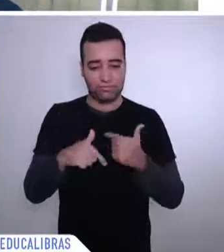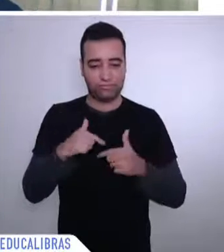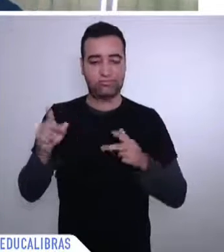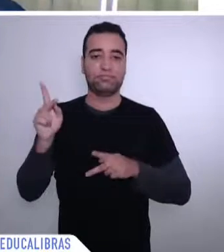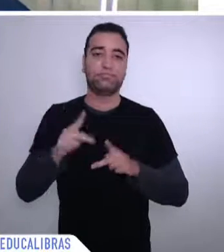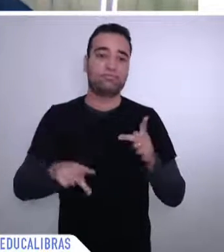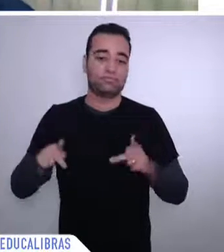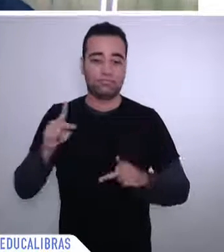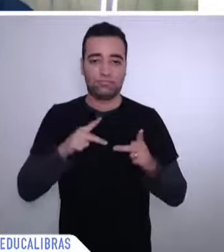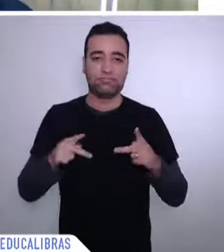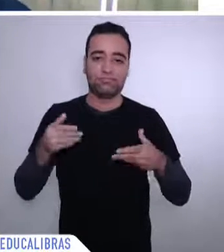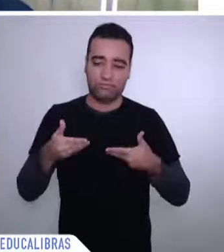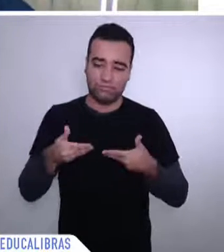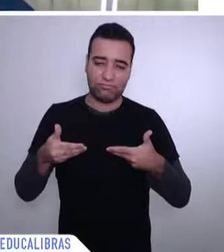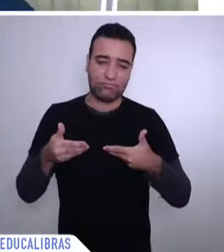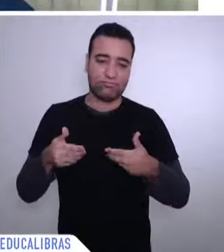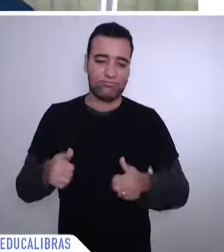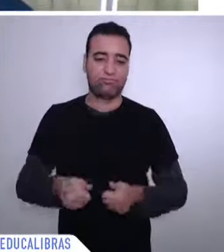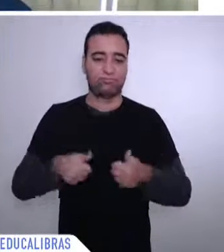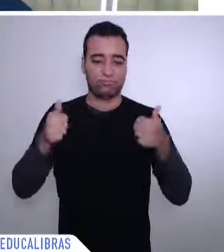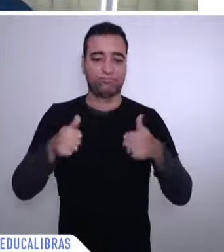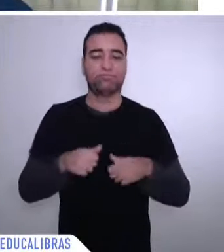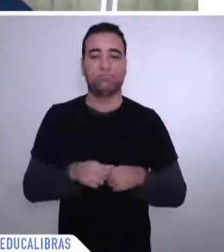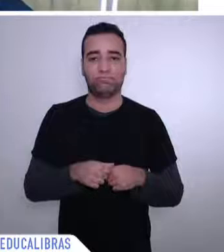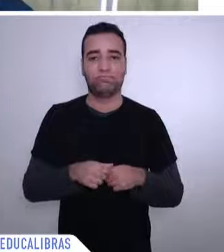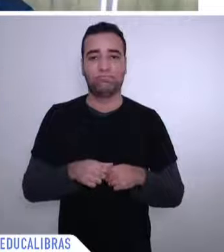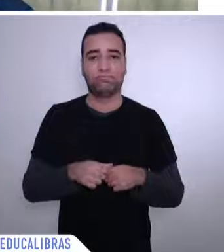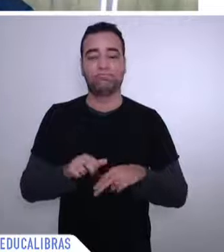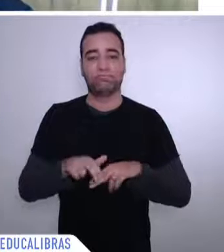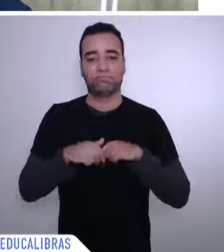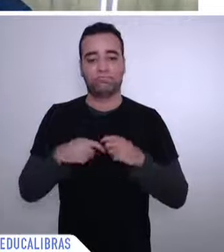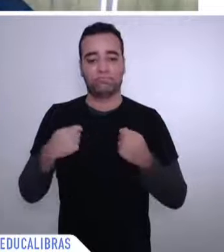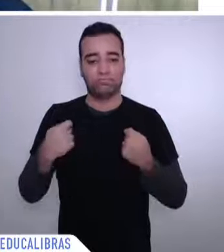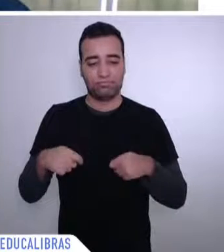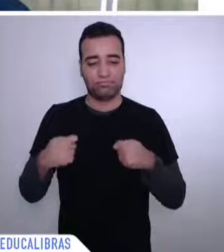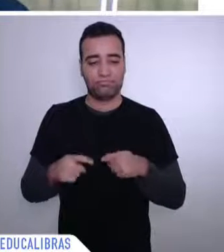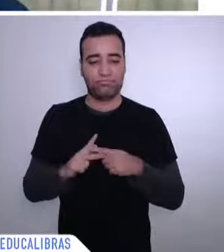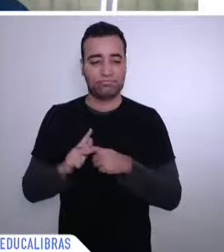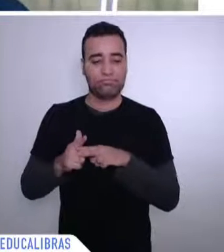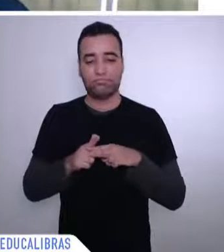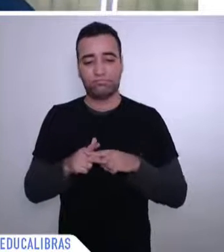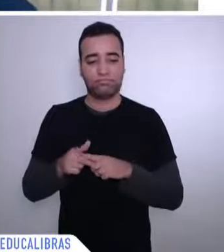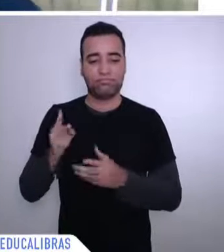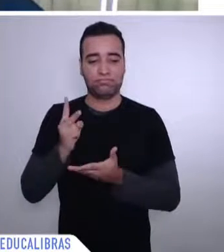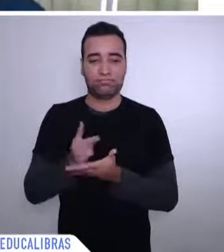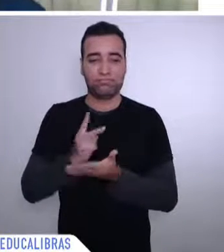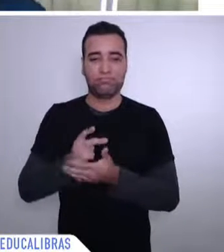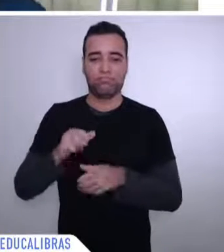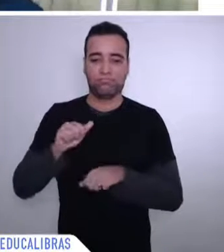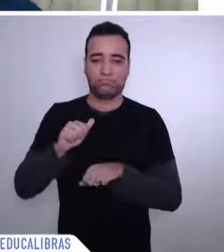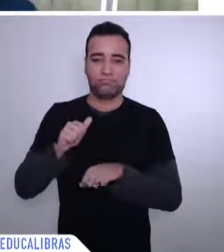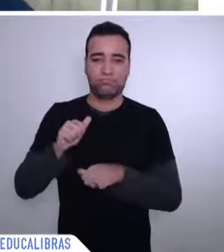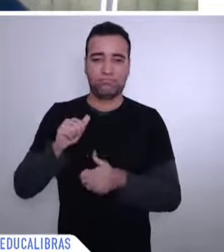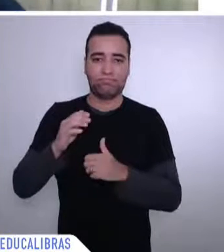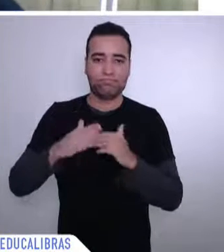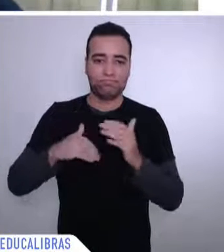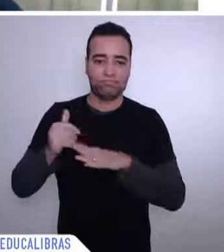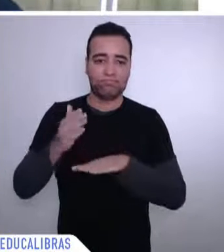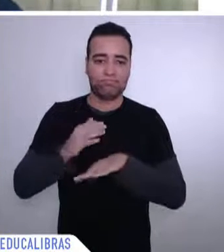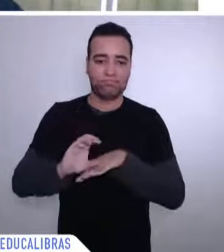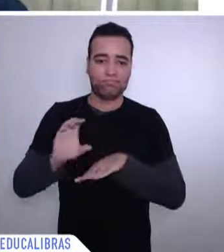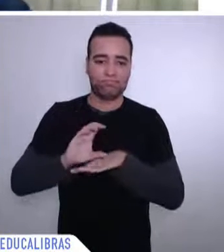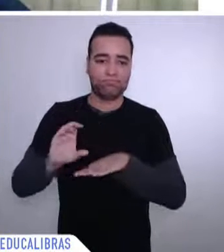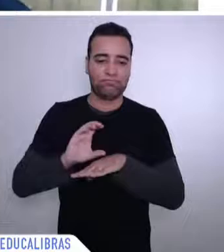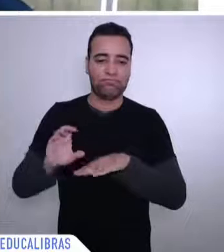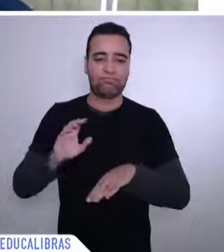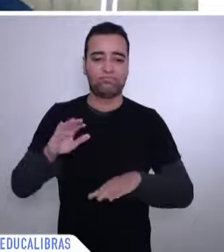why the conditions has to change and improve. This is why a, a, a, a,